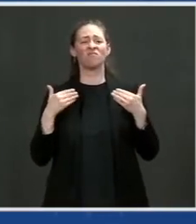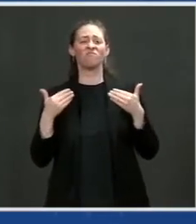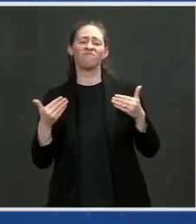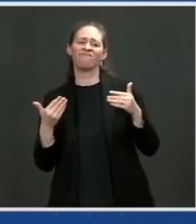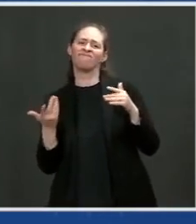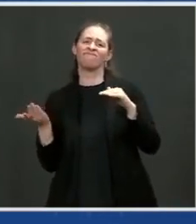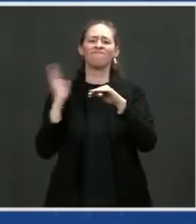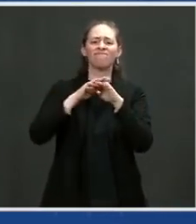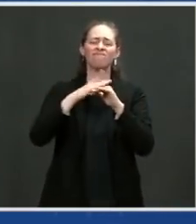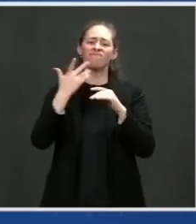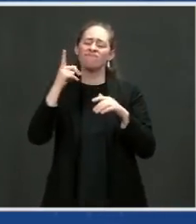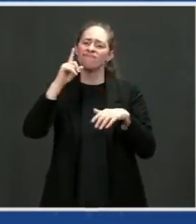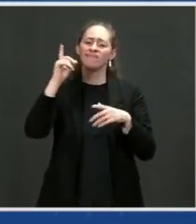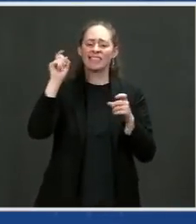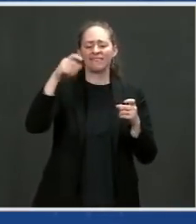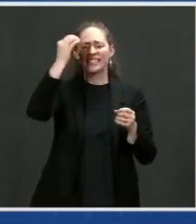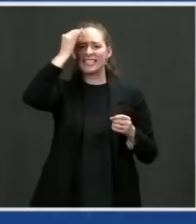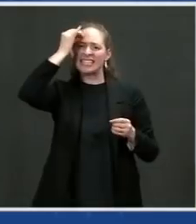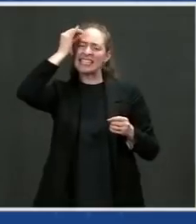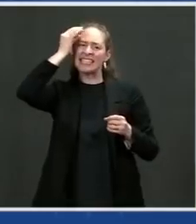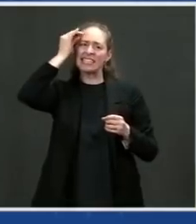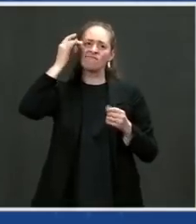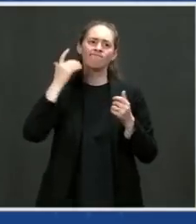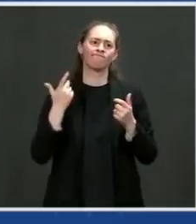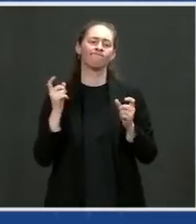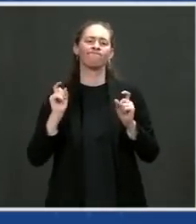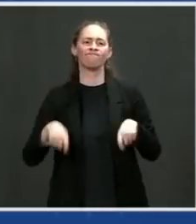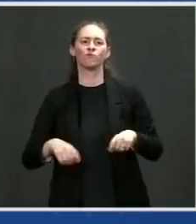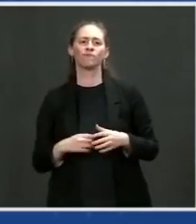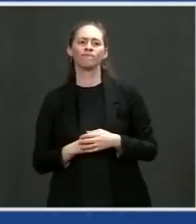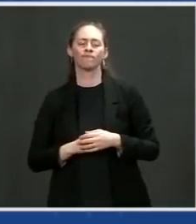Okay, hang on.